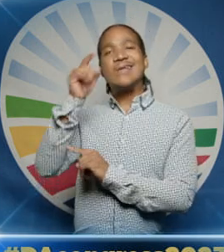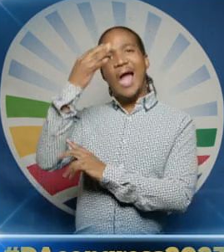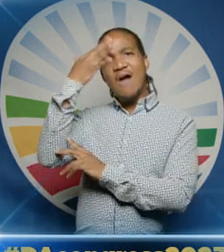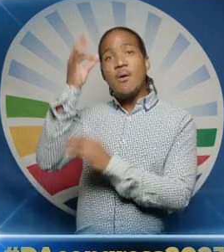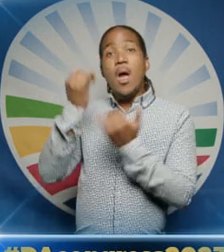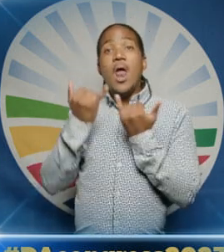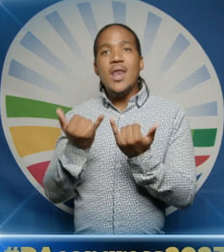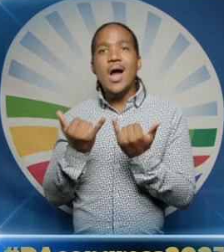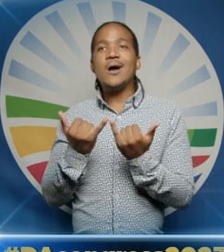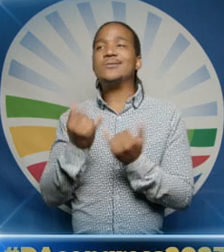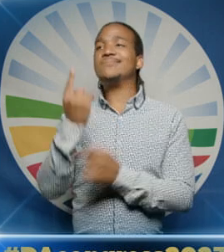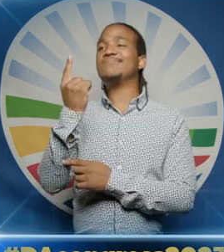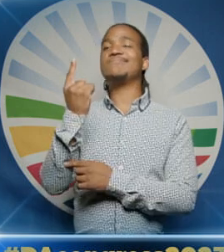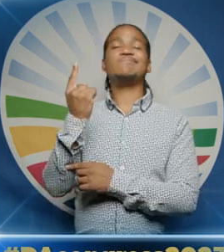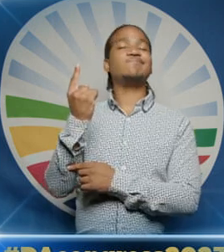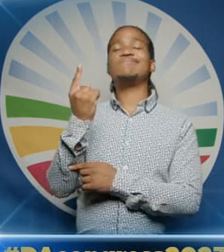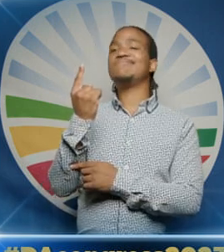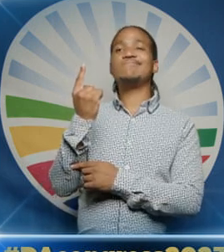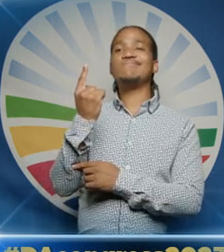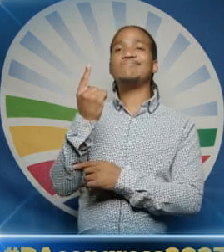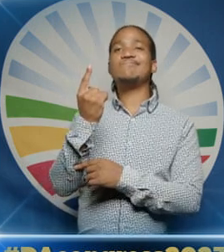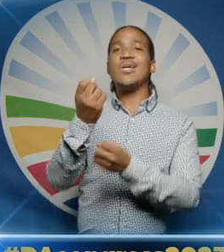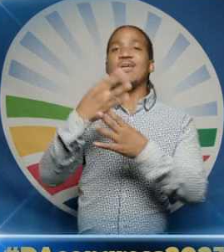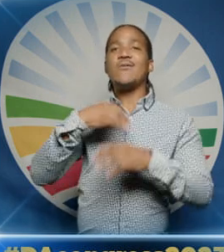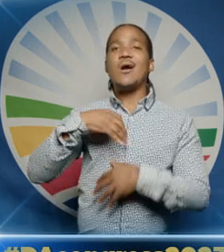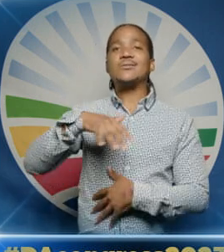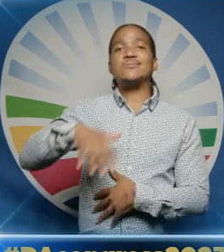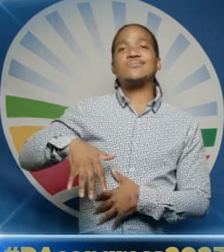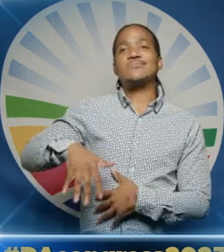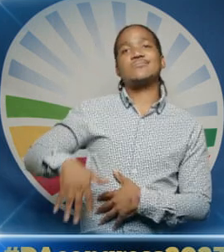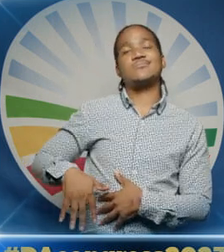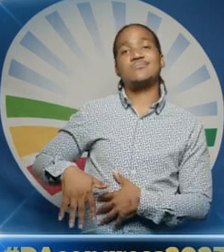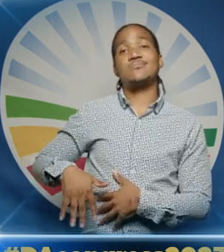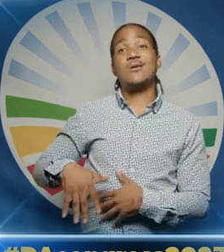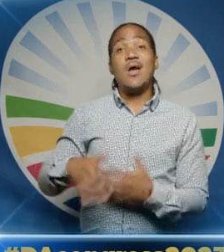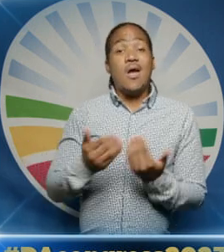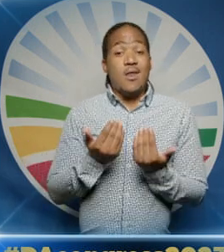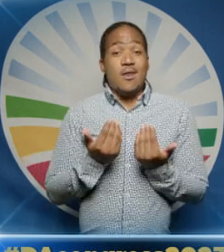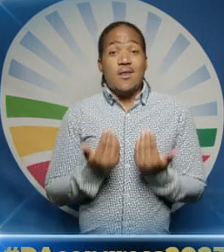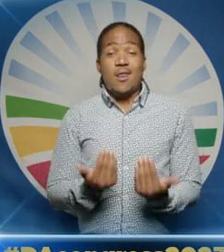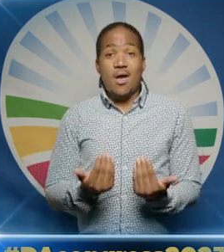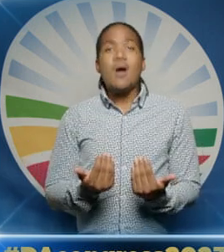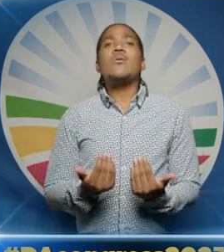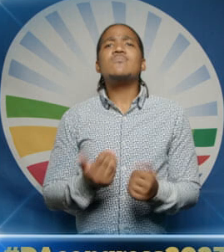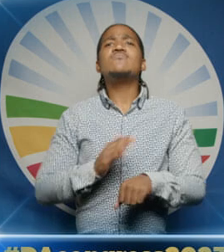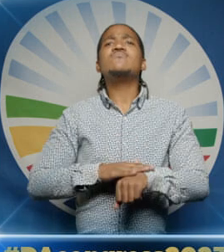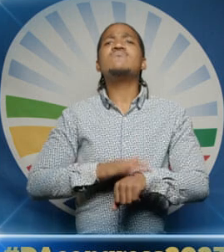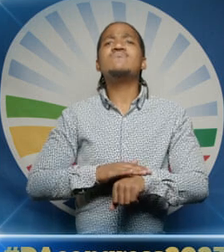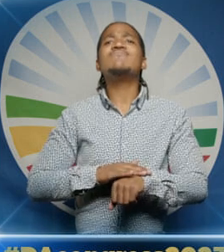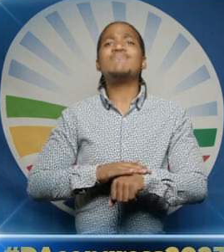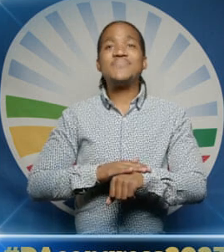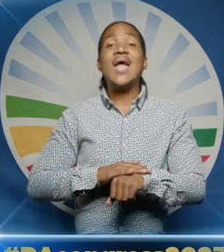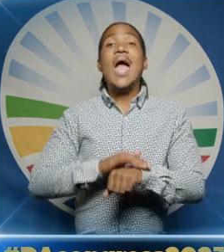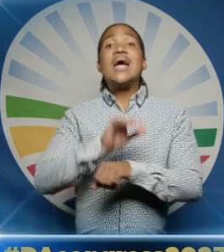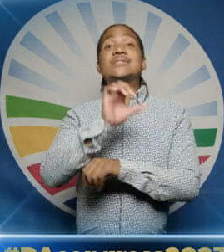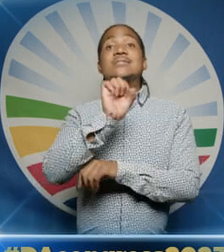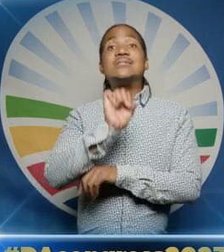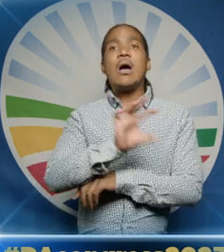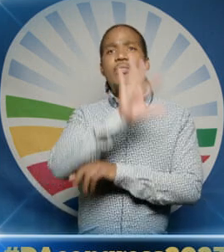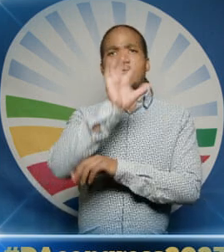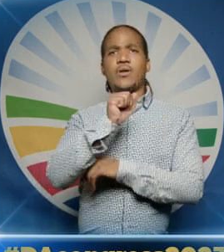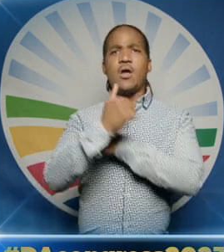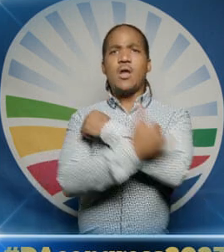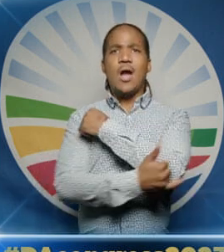sinawo ungohlohle sabo. As we speak, Democrats, the country is languishing